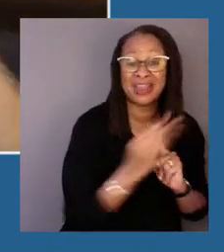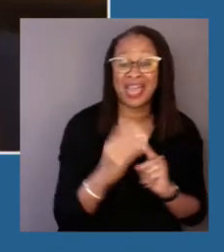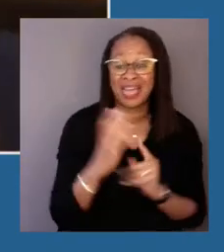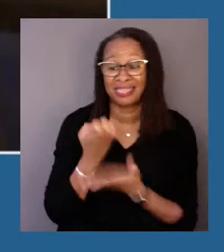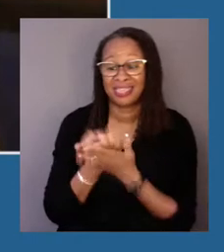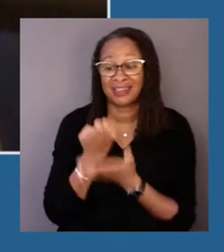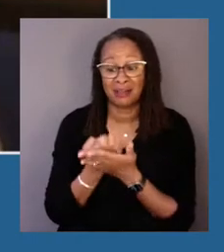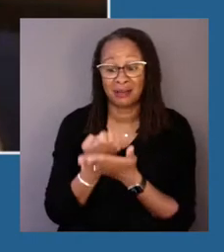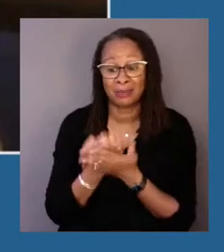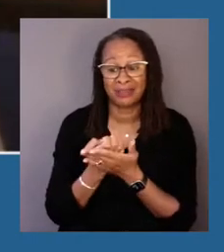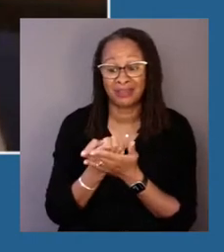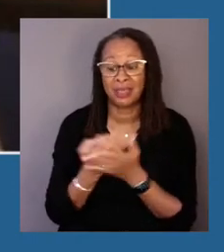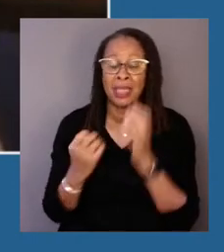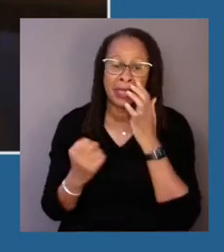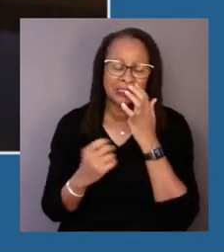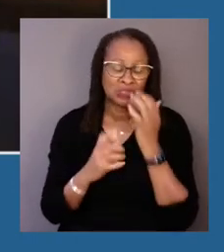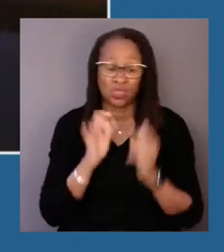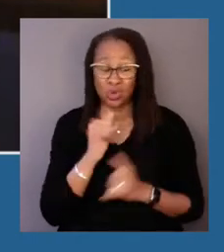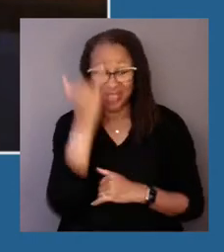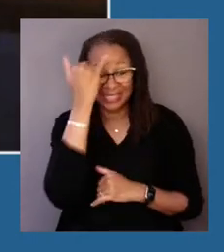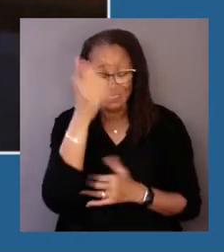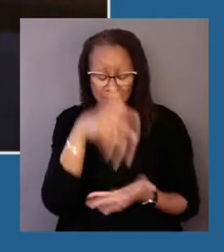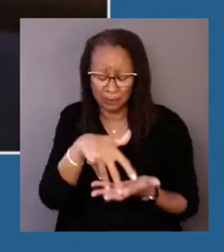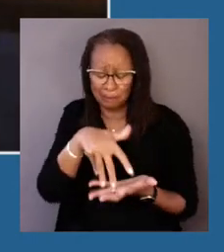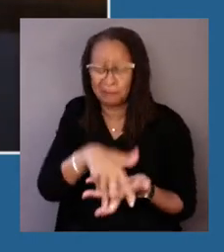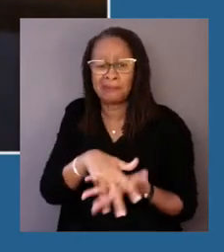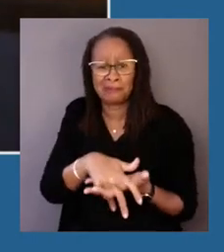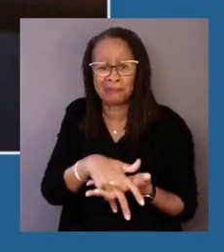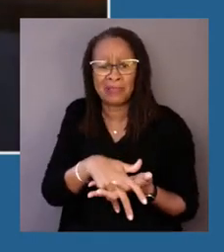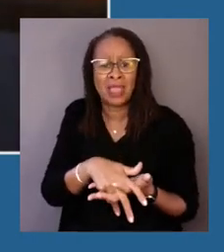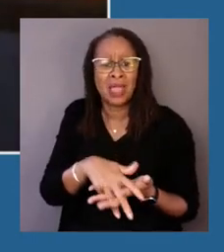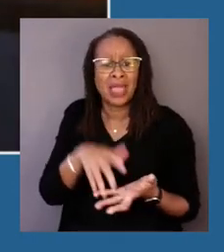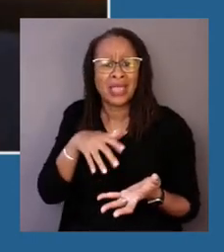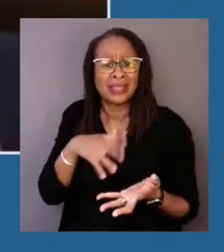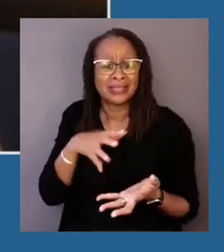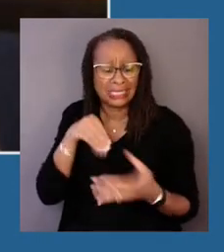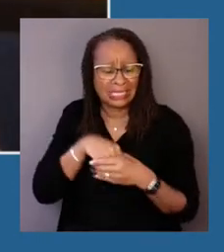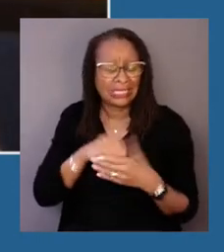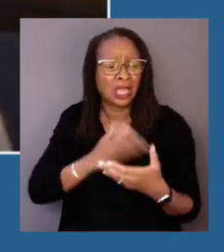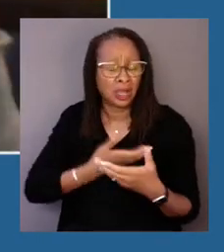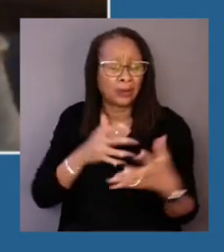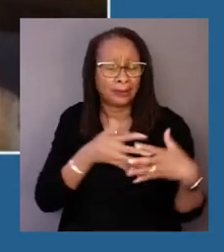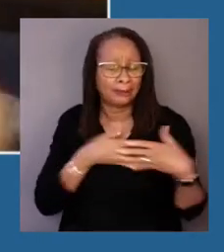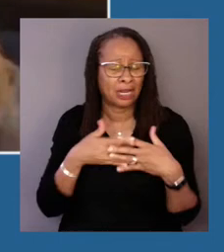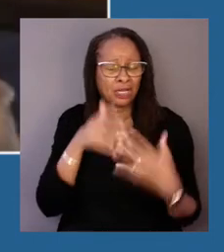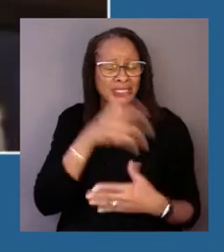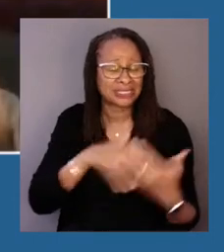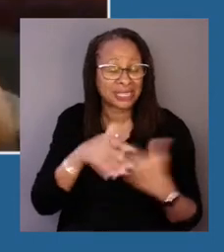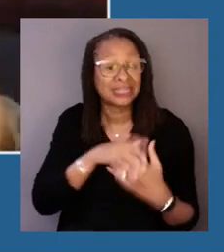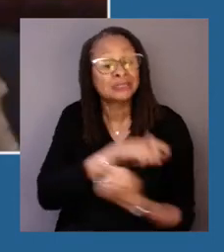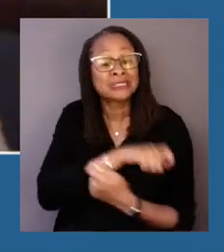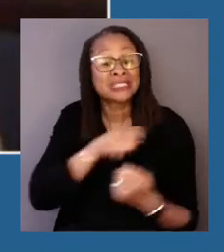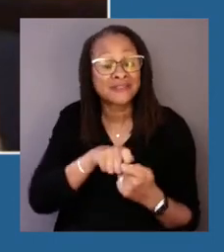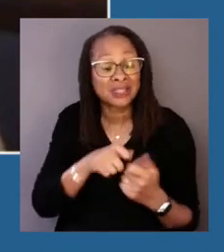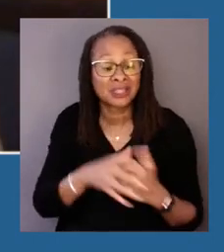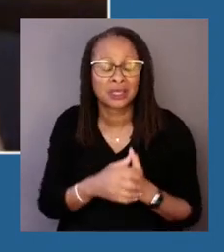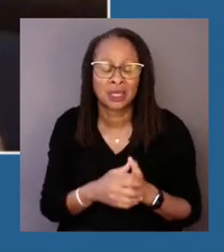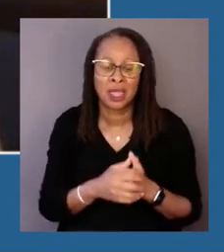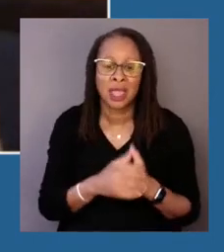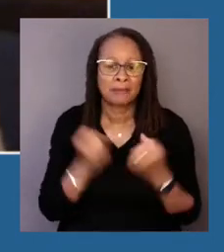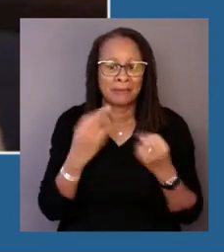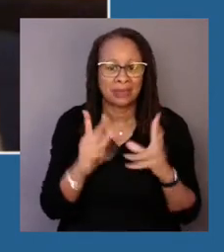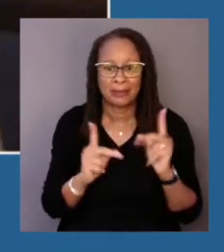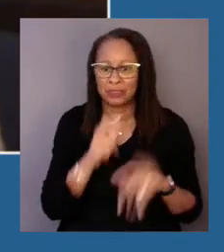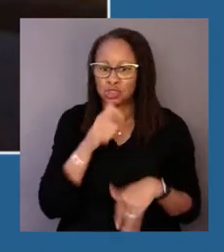entrenched ideas in particularly American society that I think a lot of people like don't even